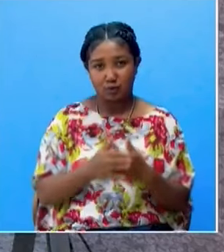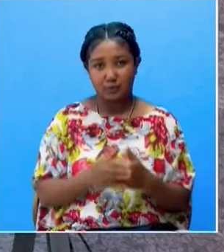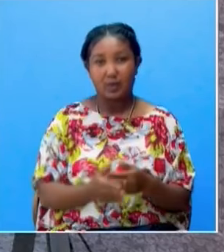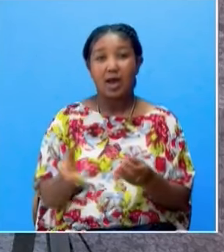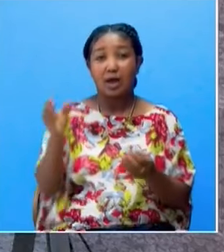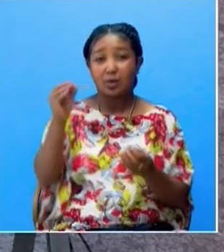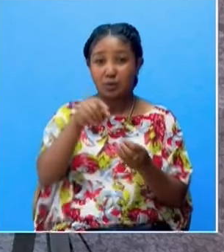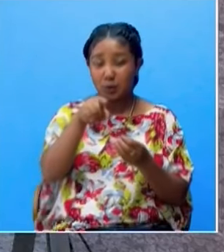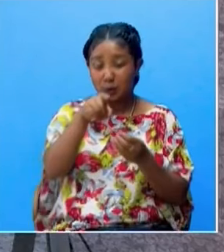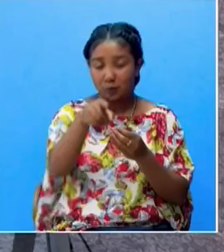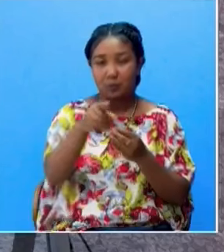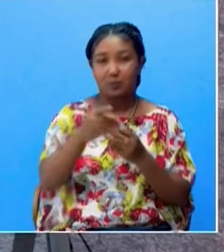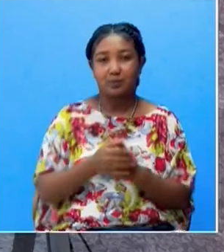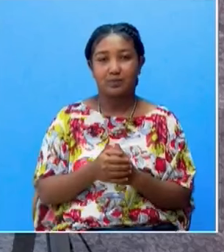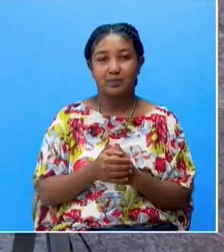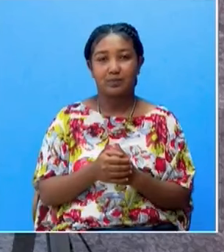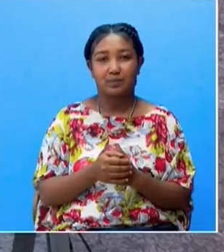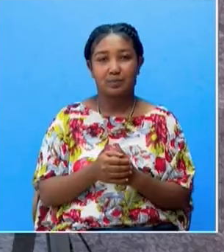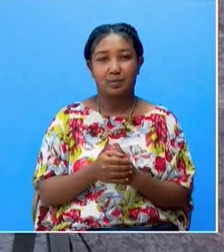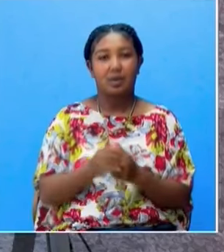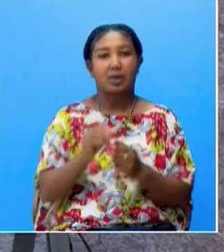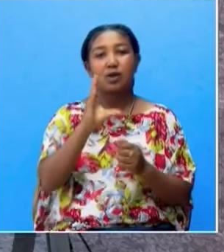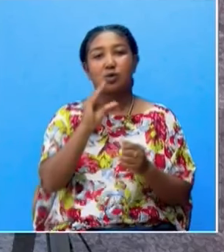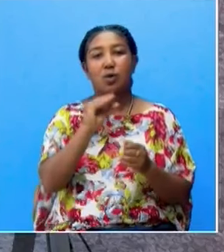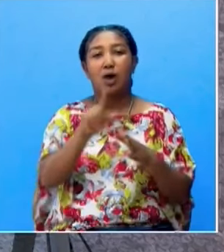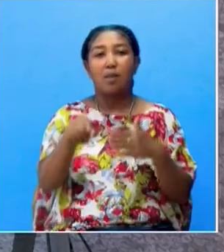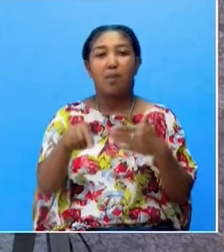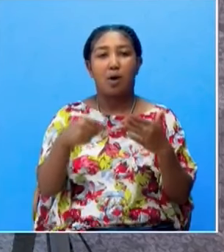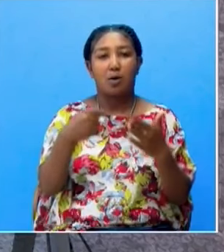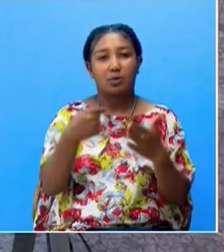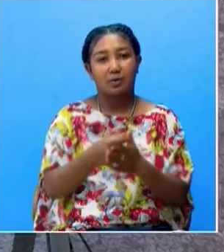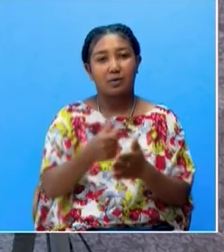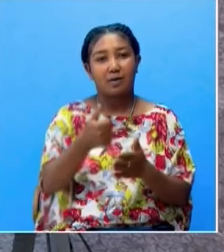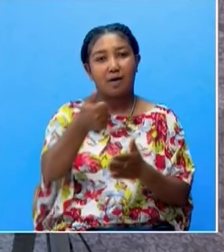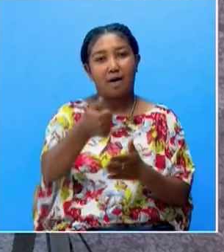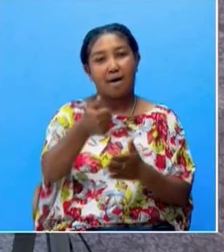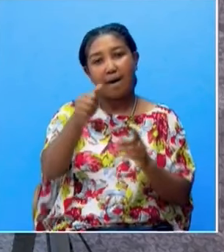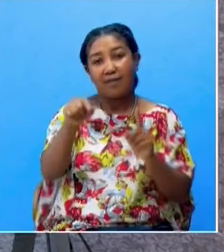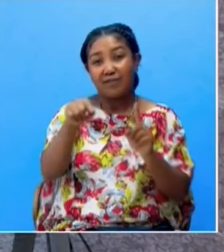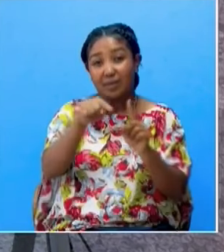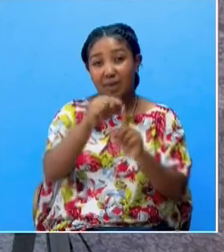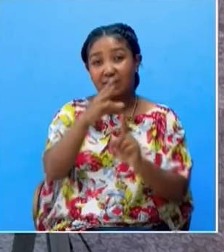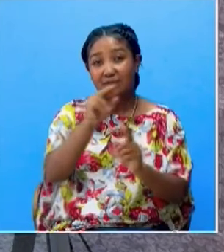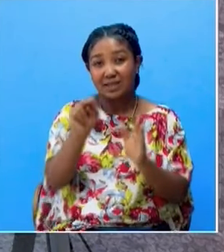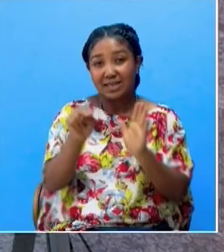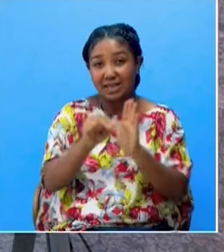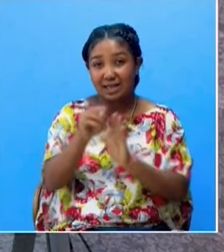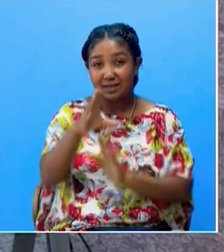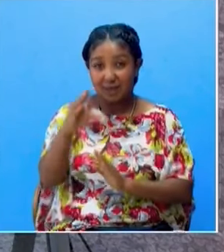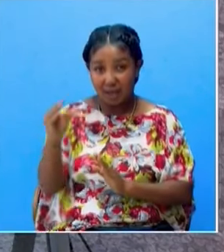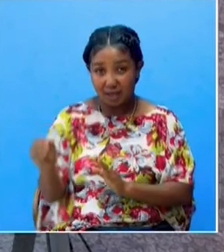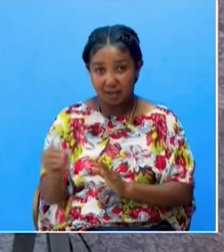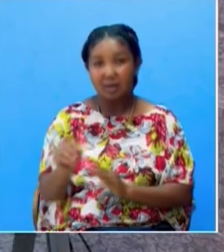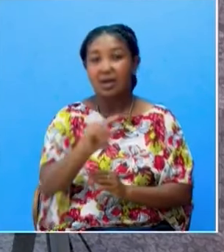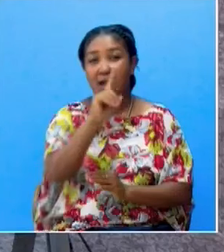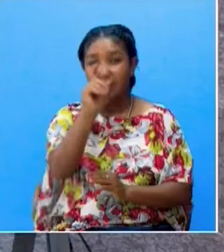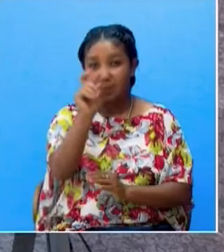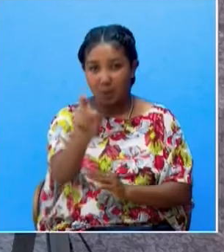you are going to talk about affirmative, negative, and